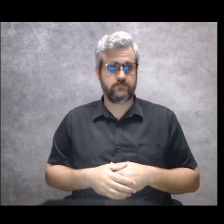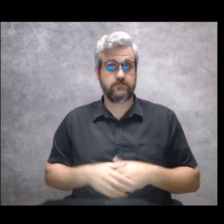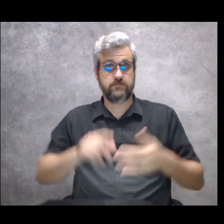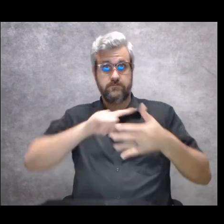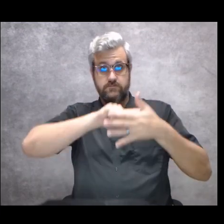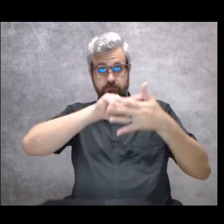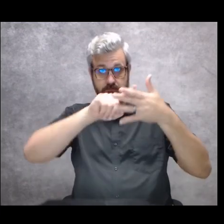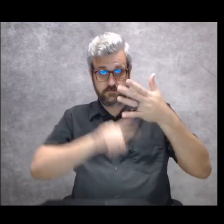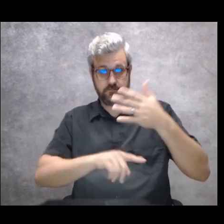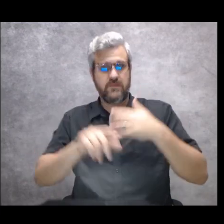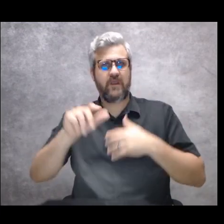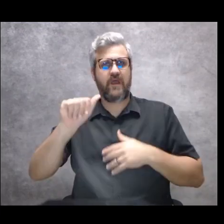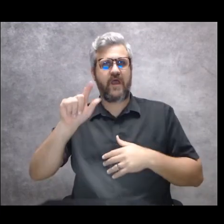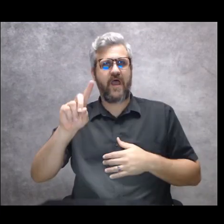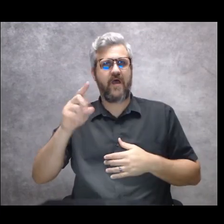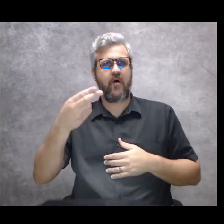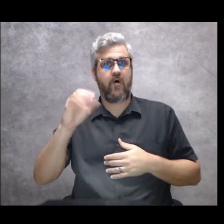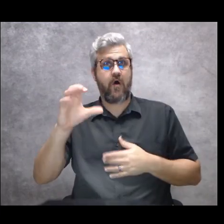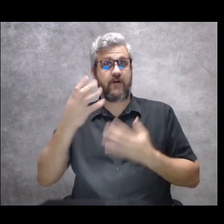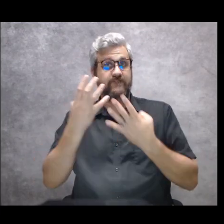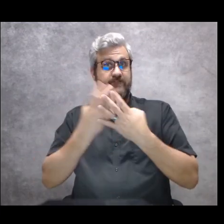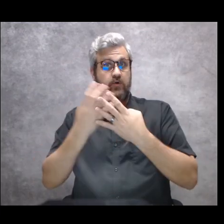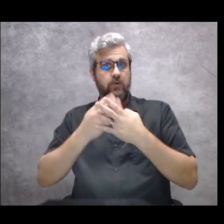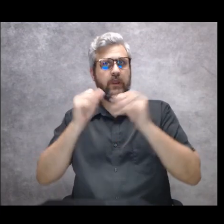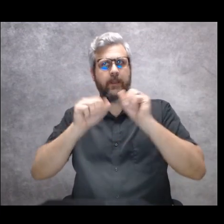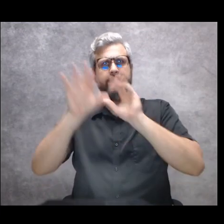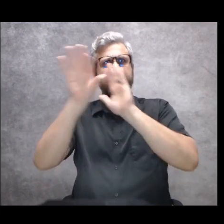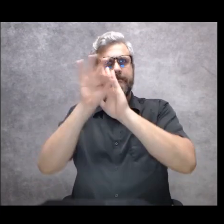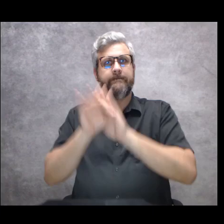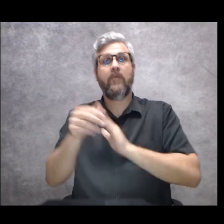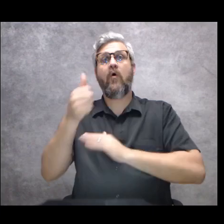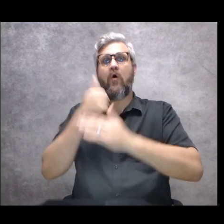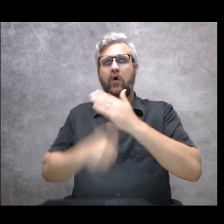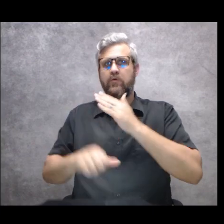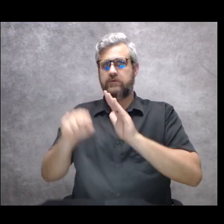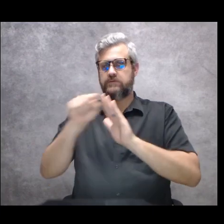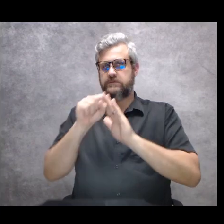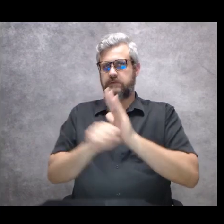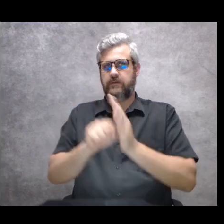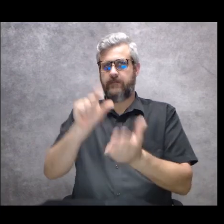The following ad hoc filters should appear in the State Published section.